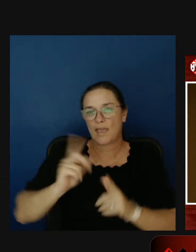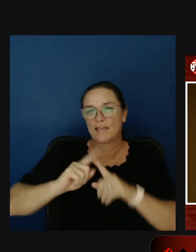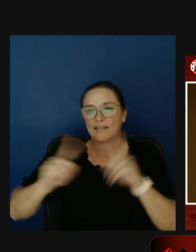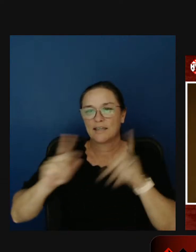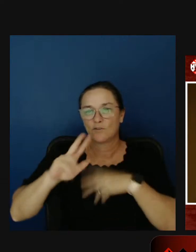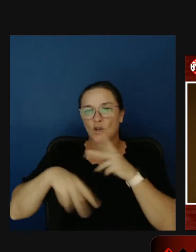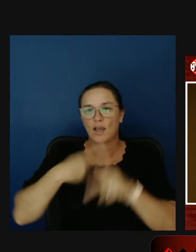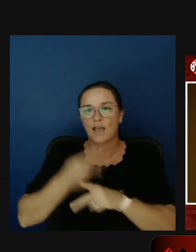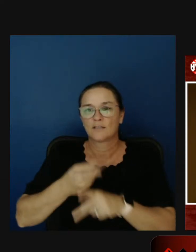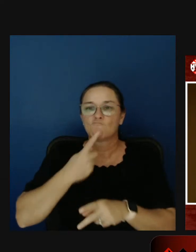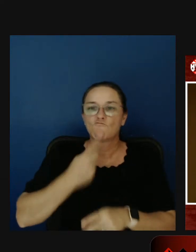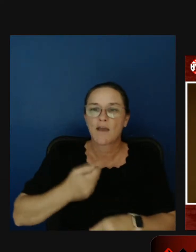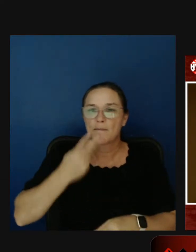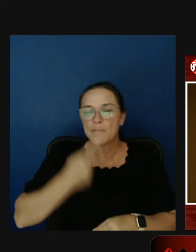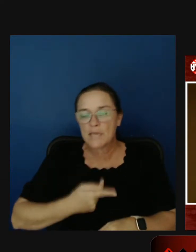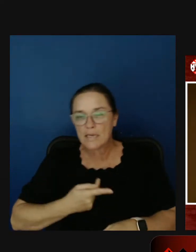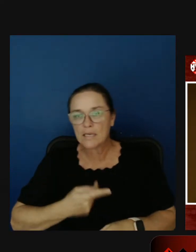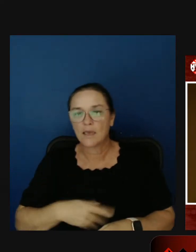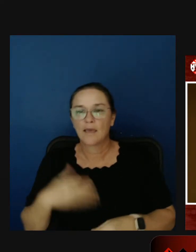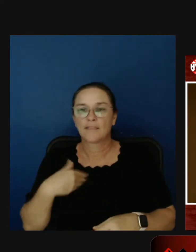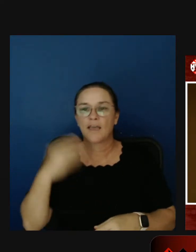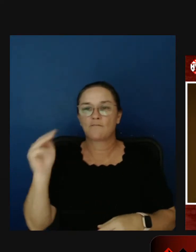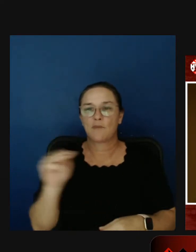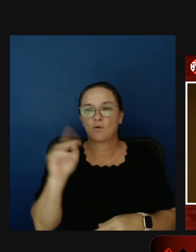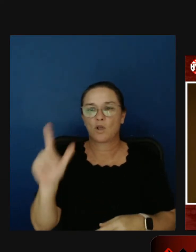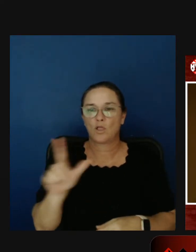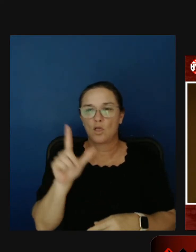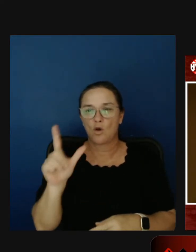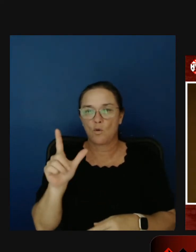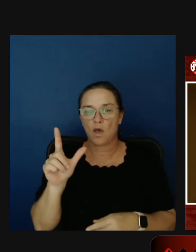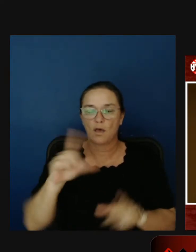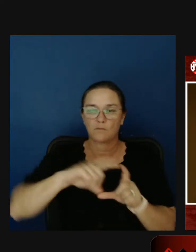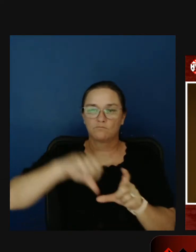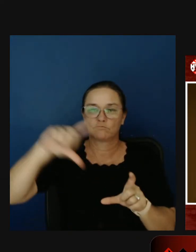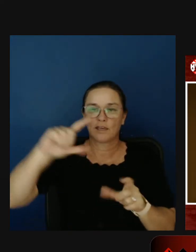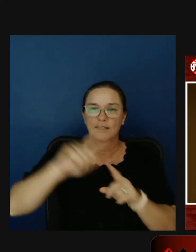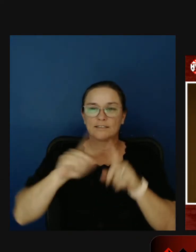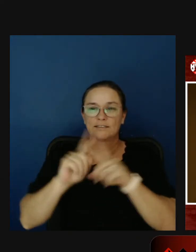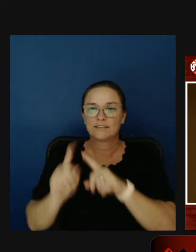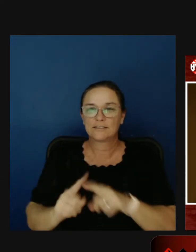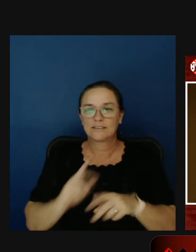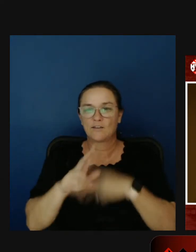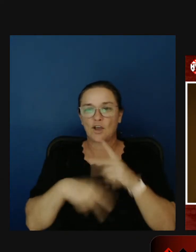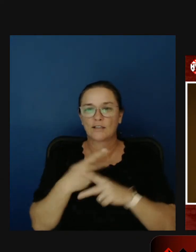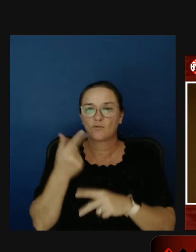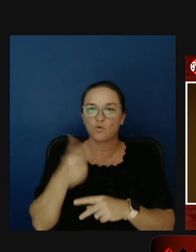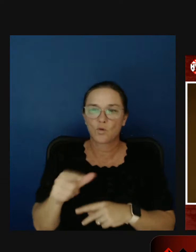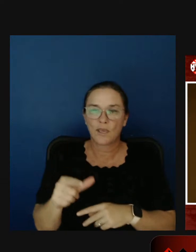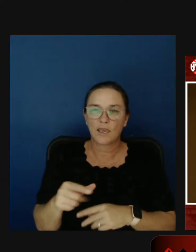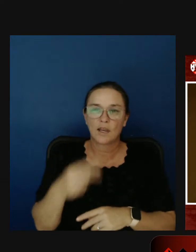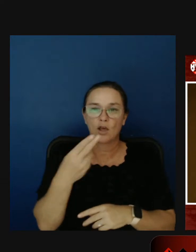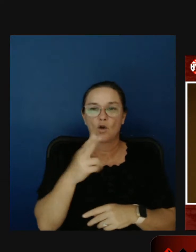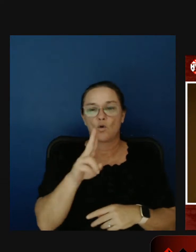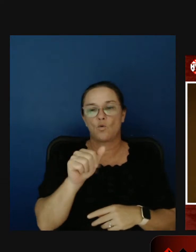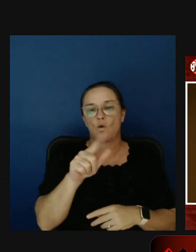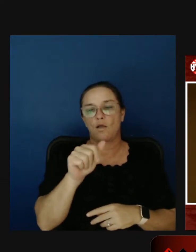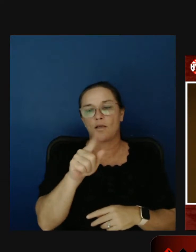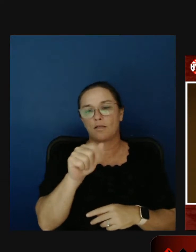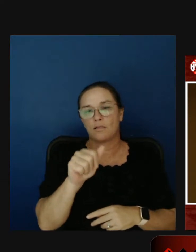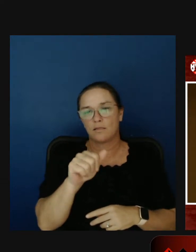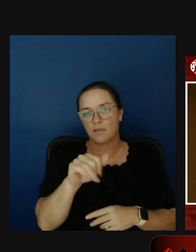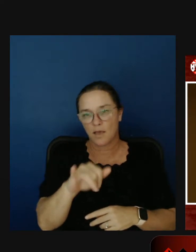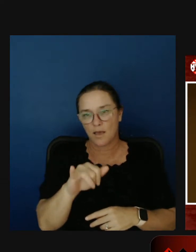red and pink. They've got Mauna Loa, which abuts it, in different shades of green, Hualalai in different shades of kind of reddish,